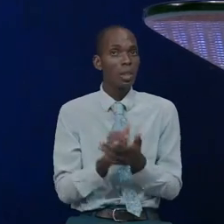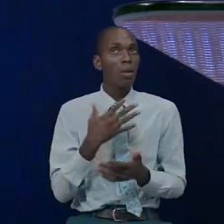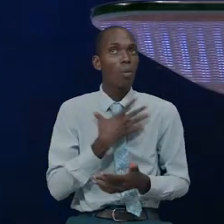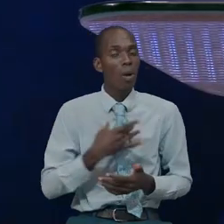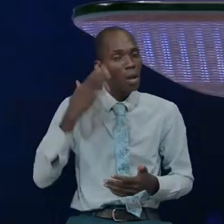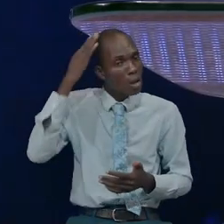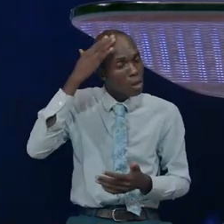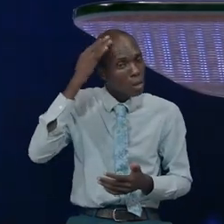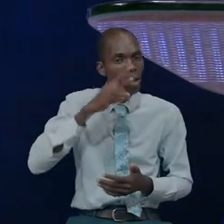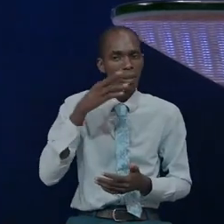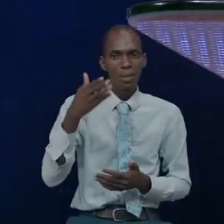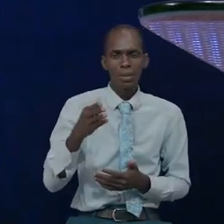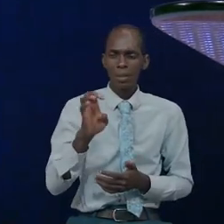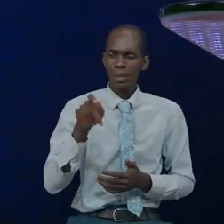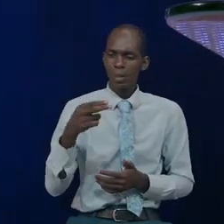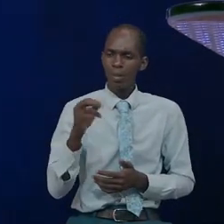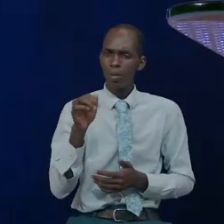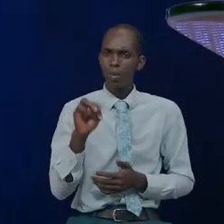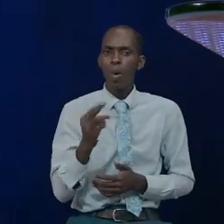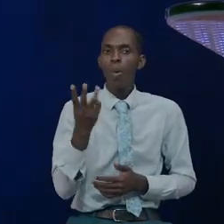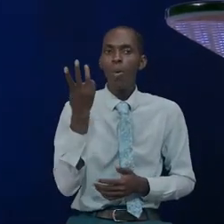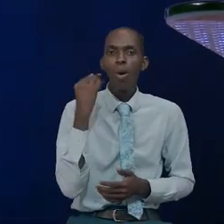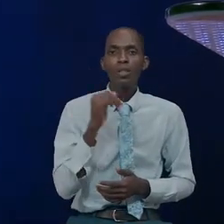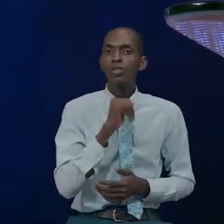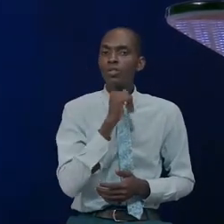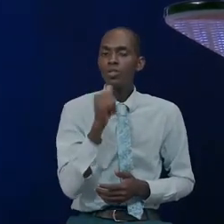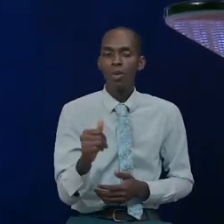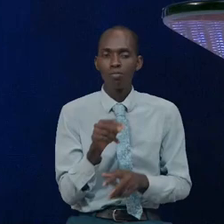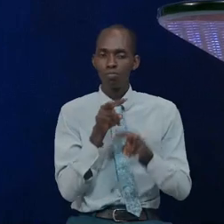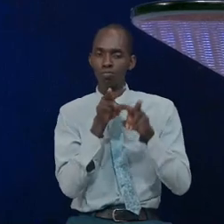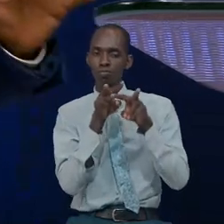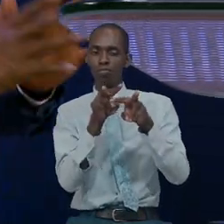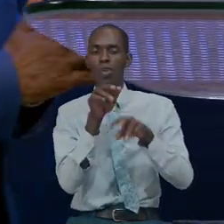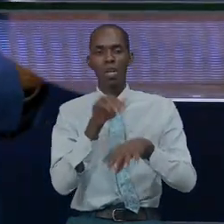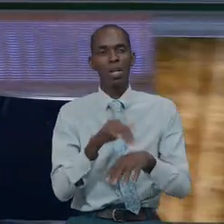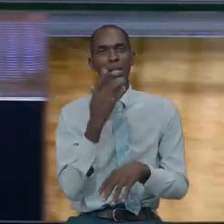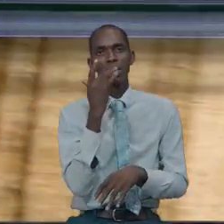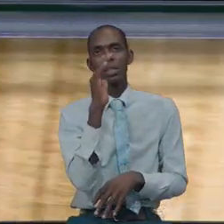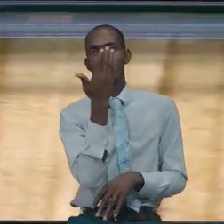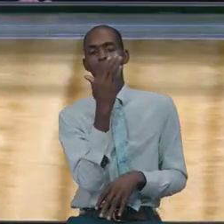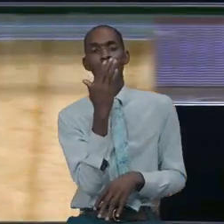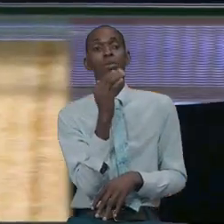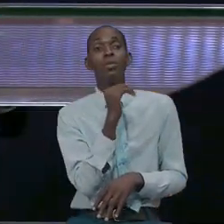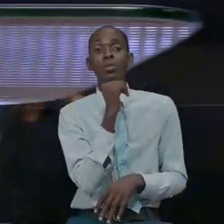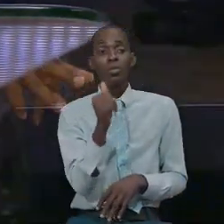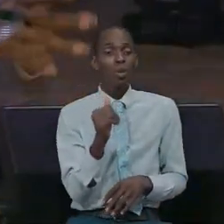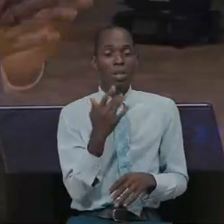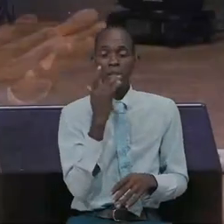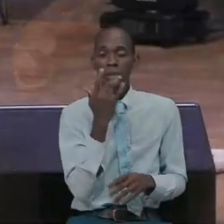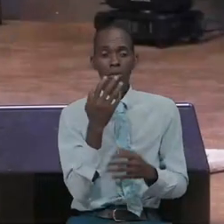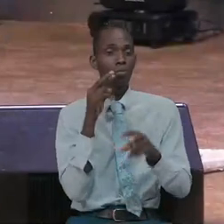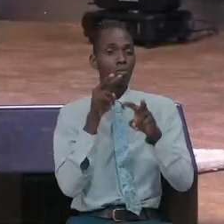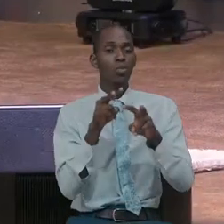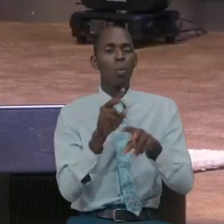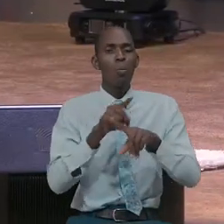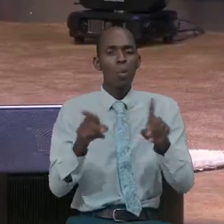there. Ephraim was not looking at the mirror. The mirror of the word of God that will show